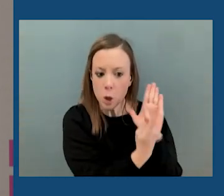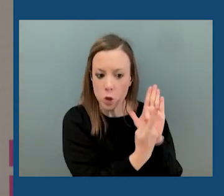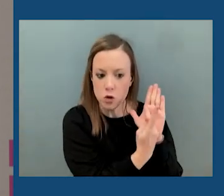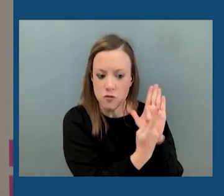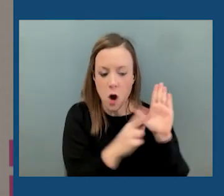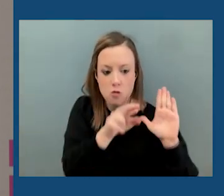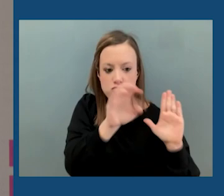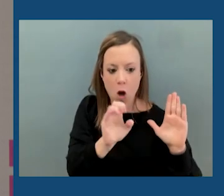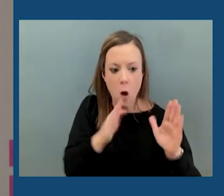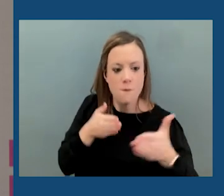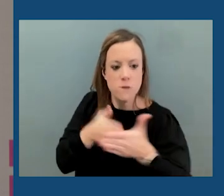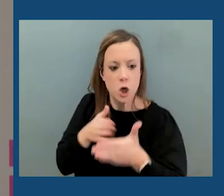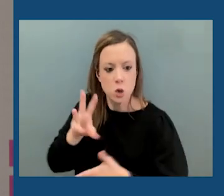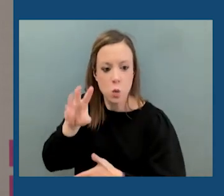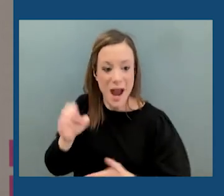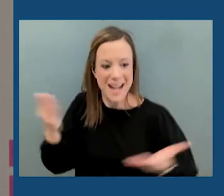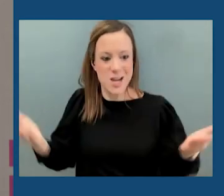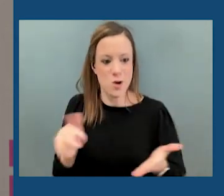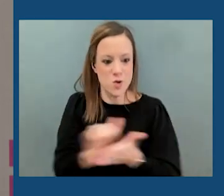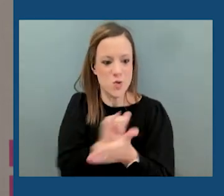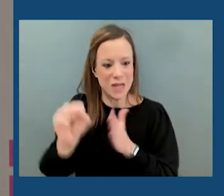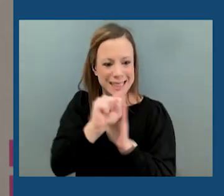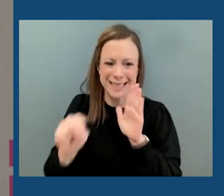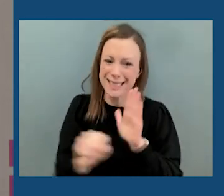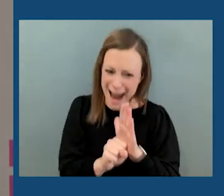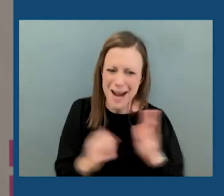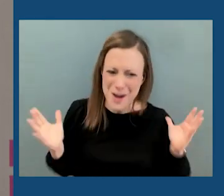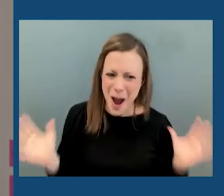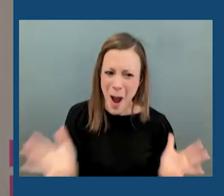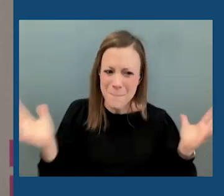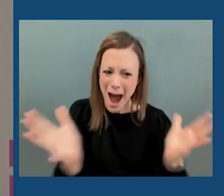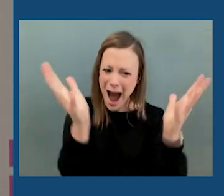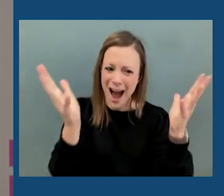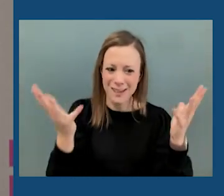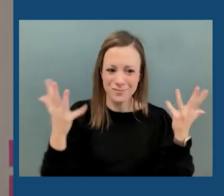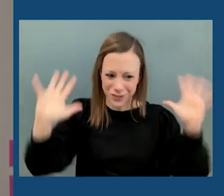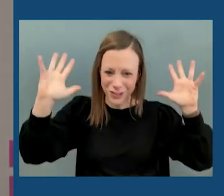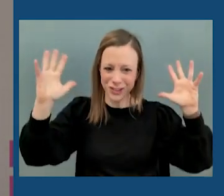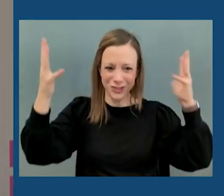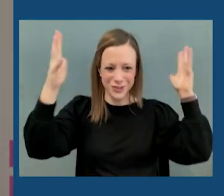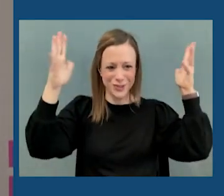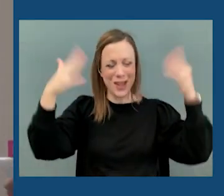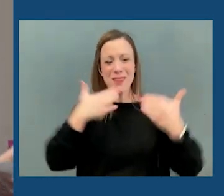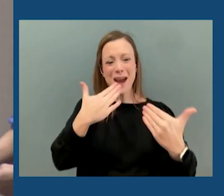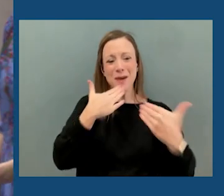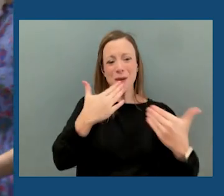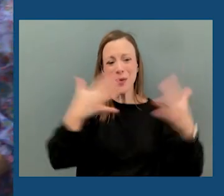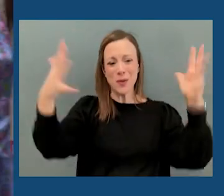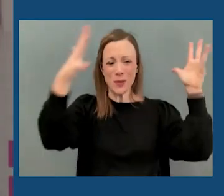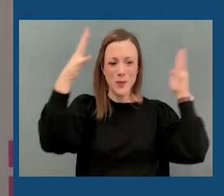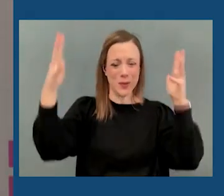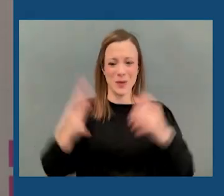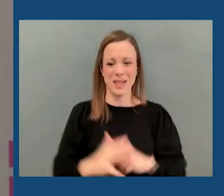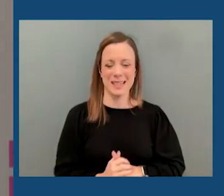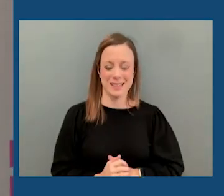Let us get it done. Thank you so much. Thank you, Planned Parenthood. Thank you.